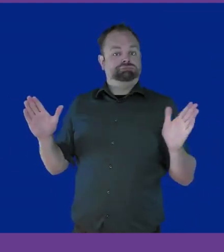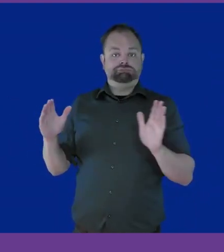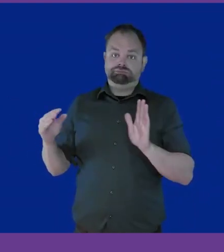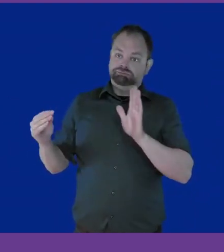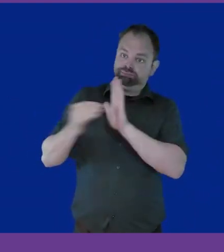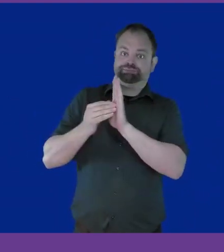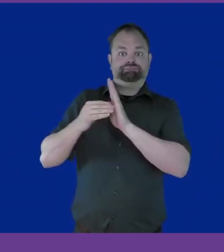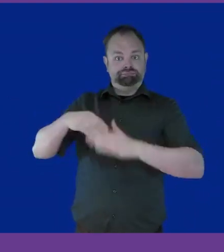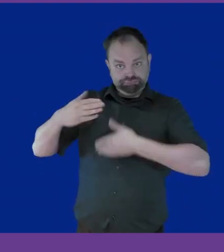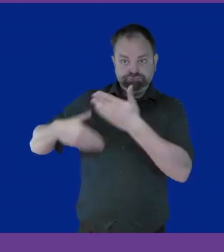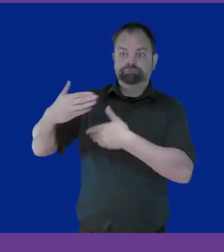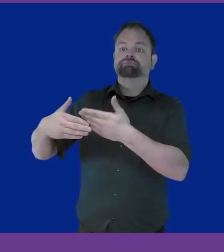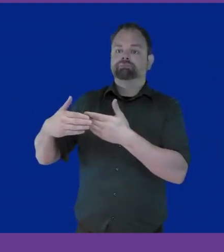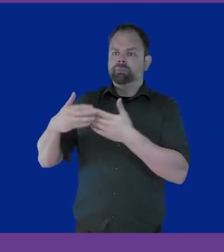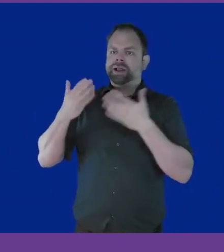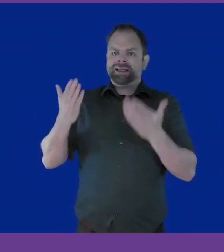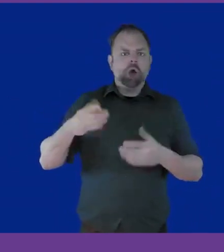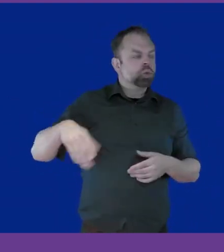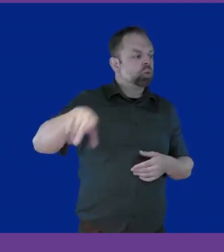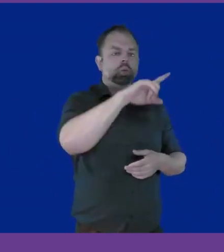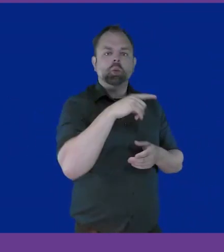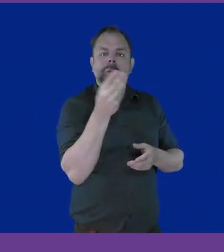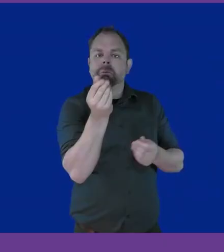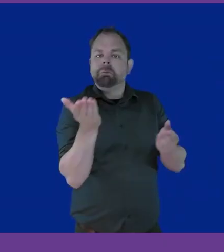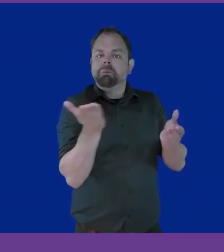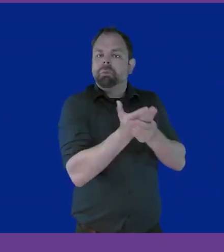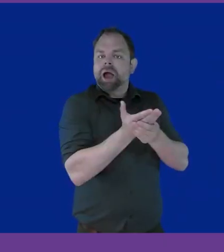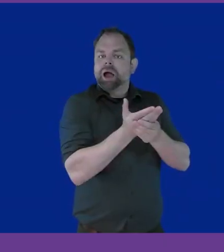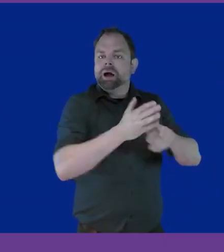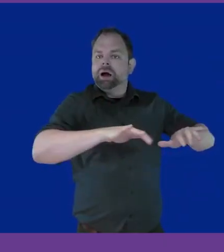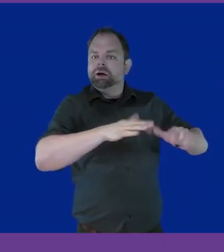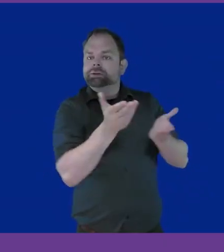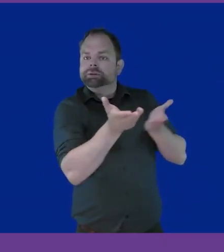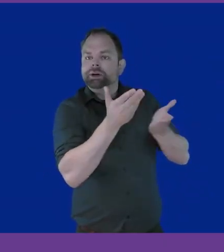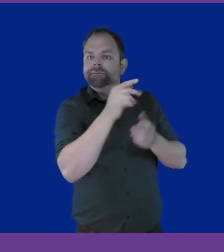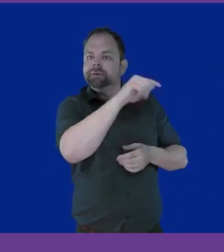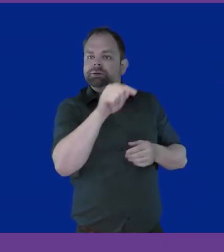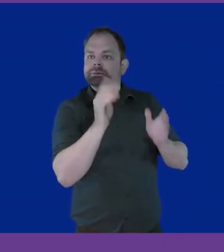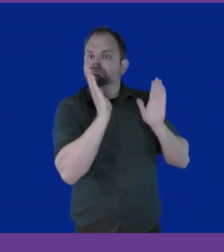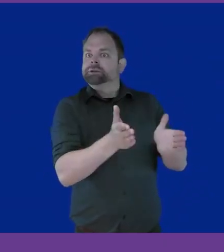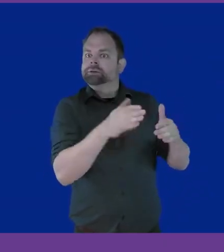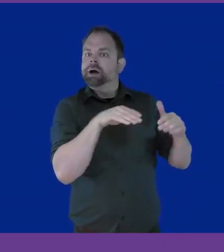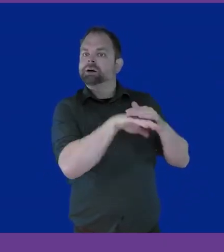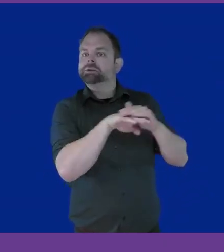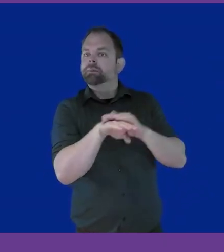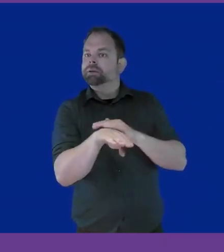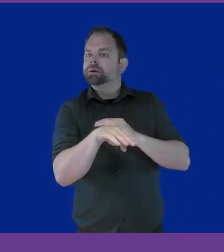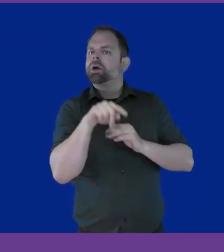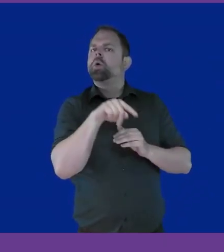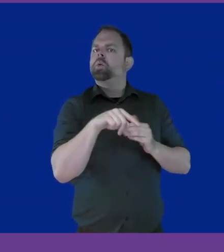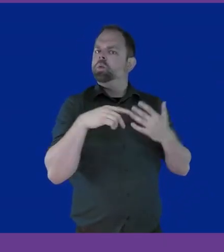of the services. I would like to say thank you very much also to the European Banking Federation. This is a very